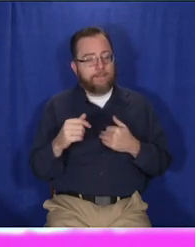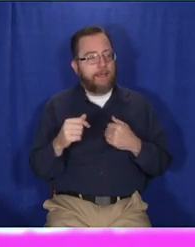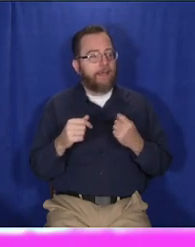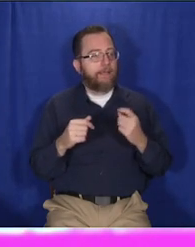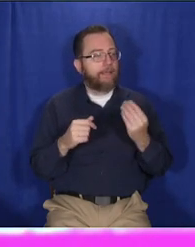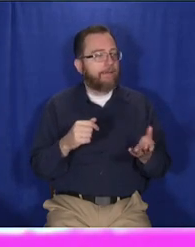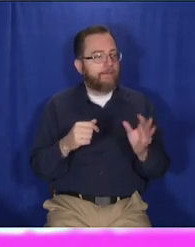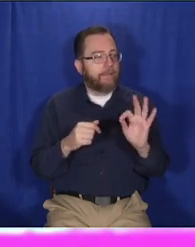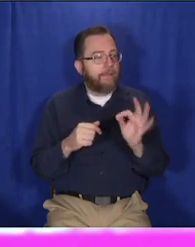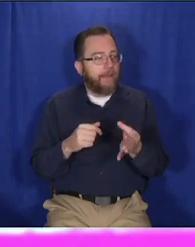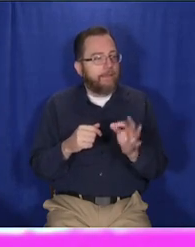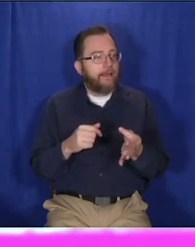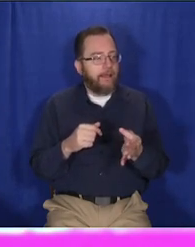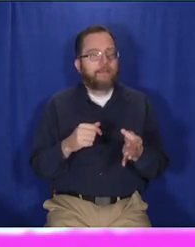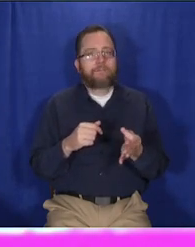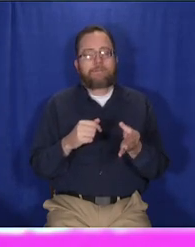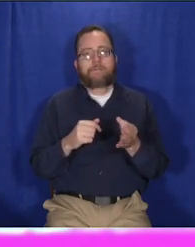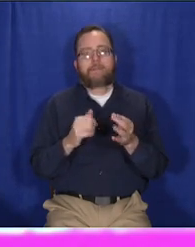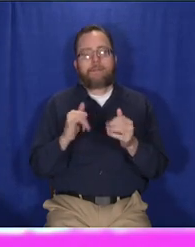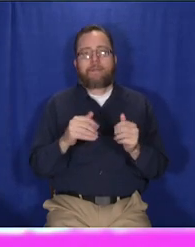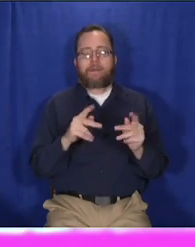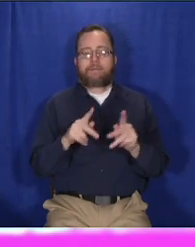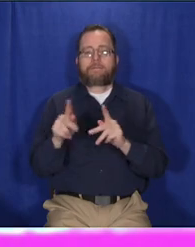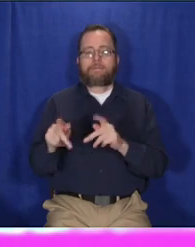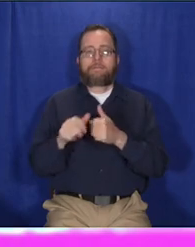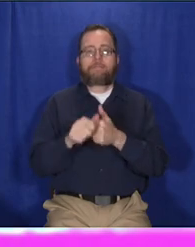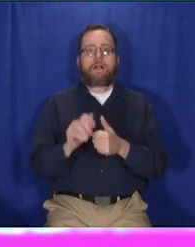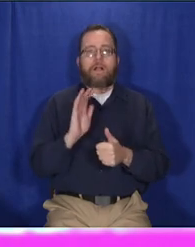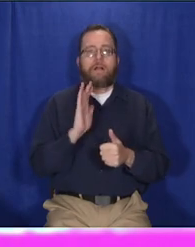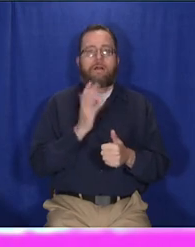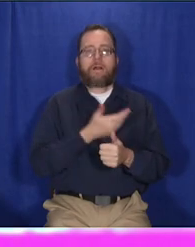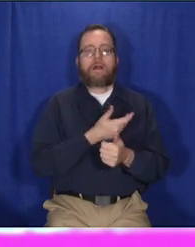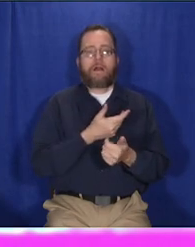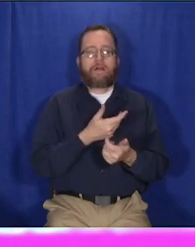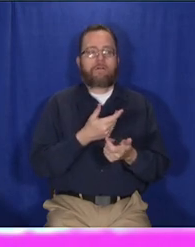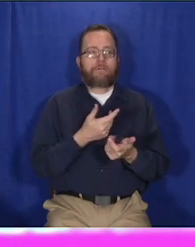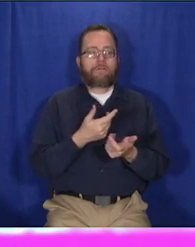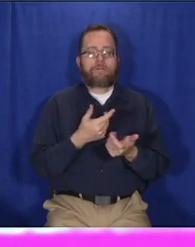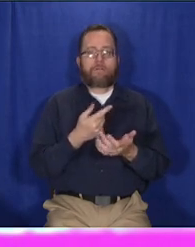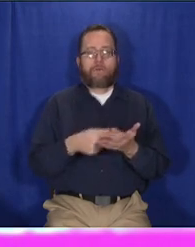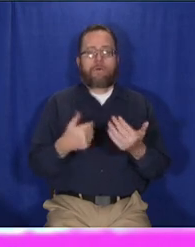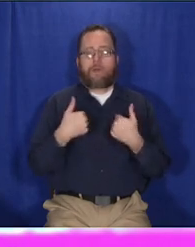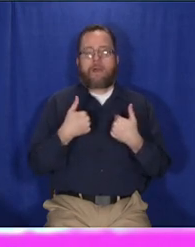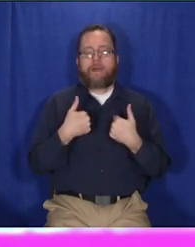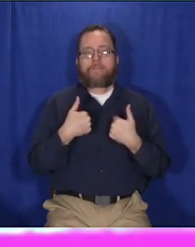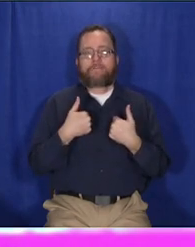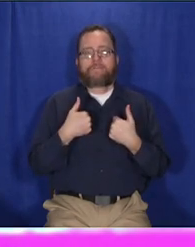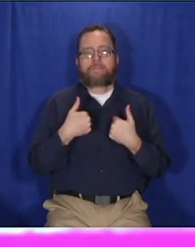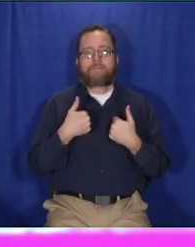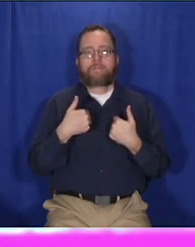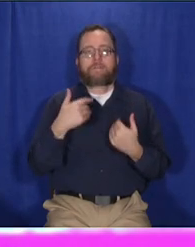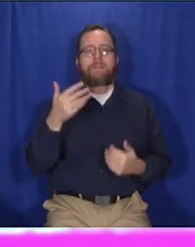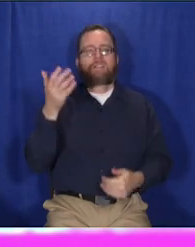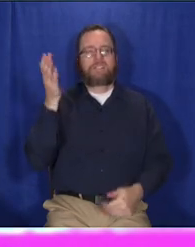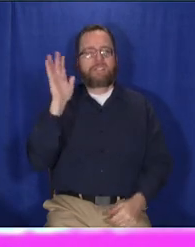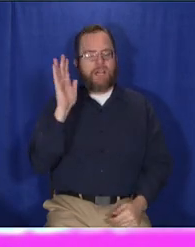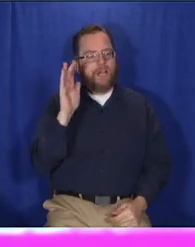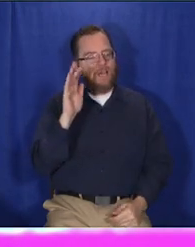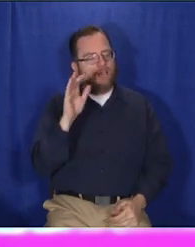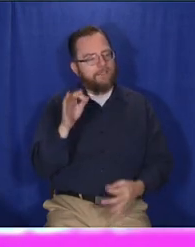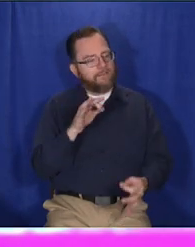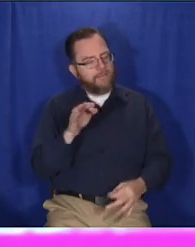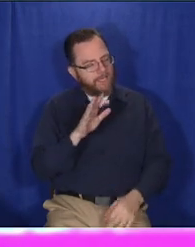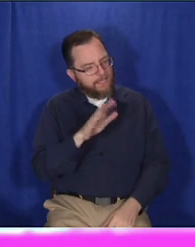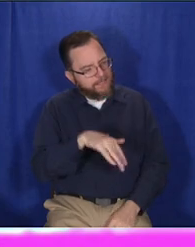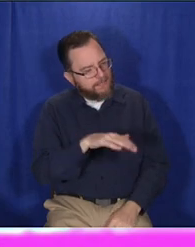God. And so when you give, you are giving in the midst of God's divine economy. He says, listen,